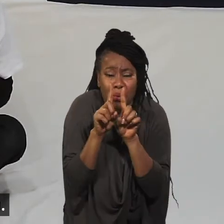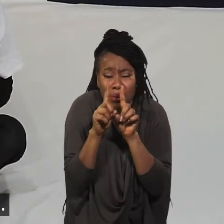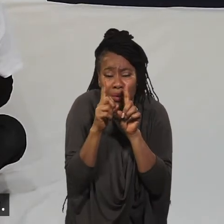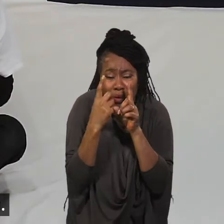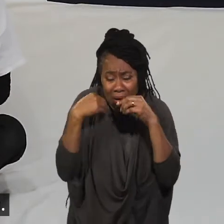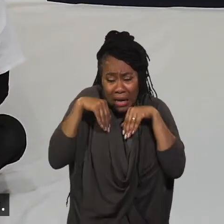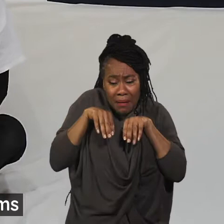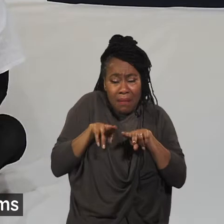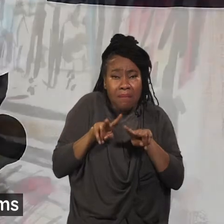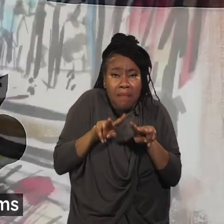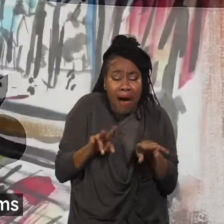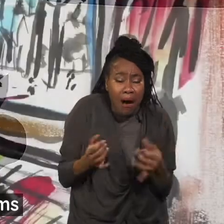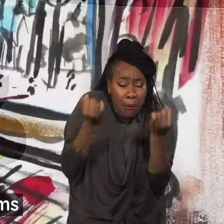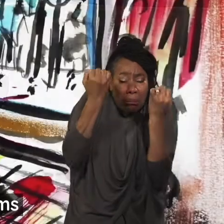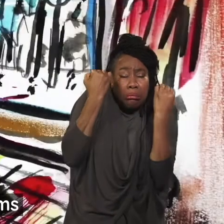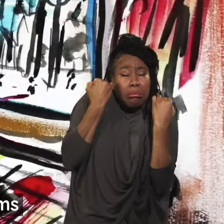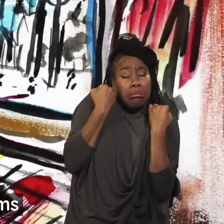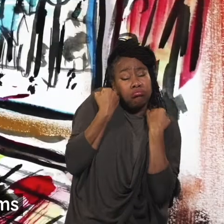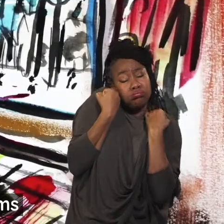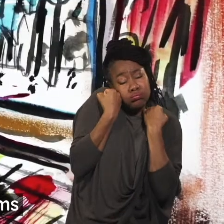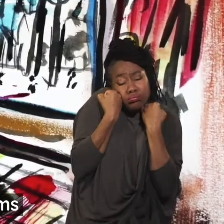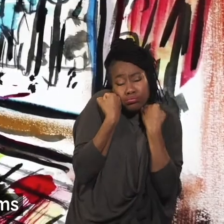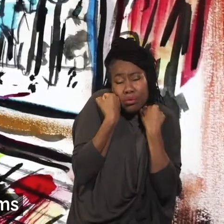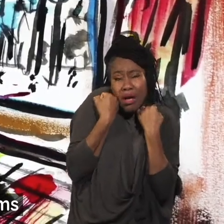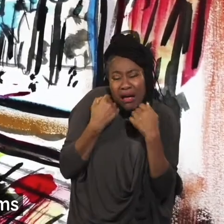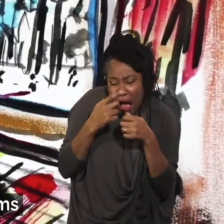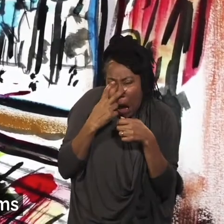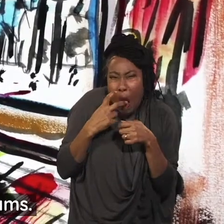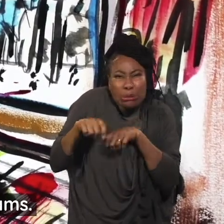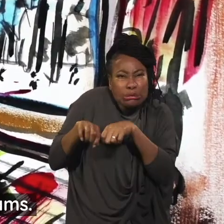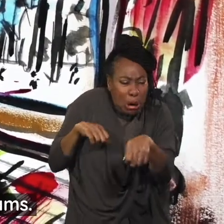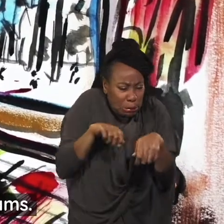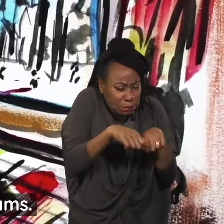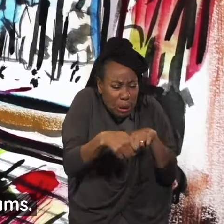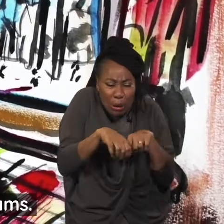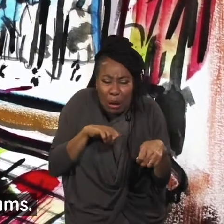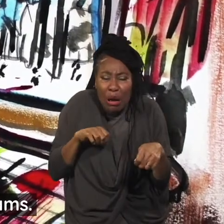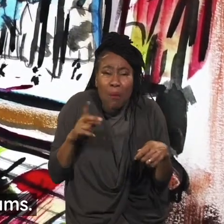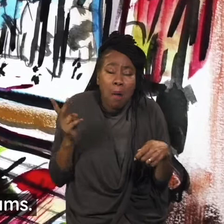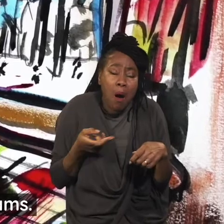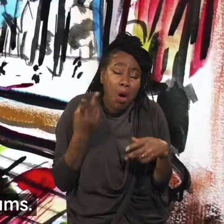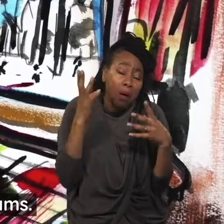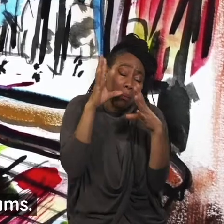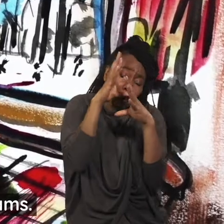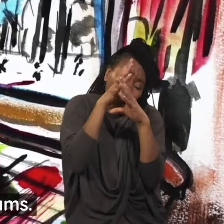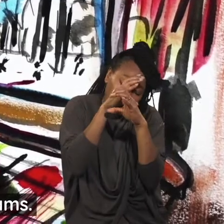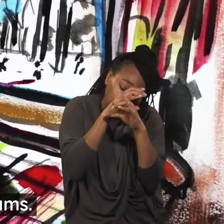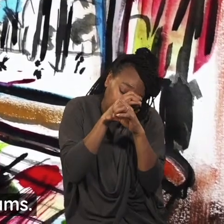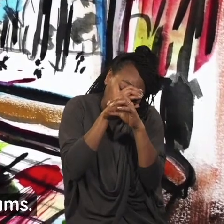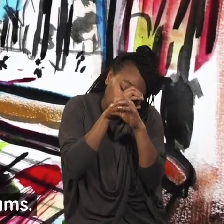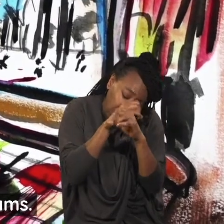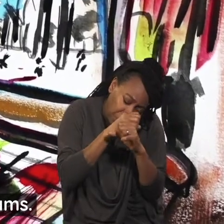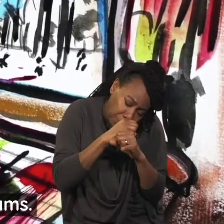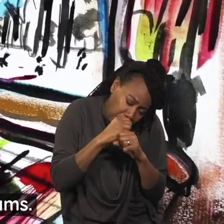The tatty old blanket was torn at the seams, but soon I drifted off to the land